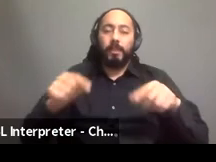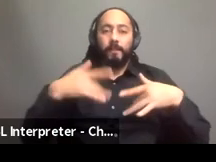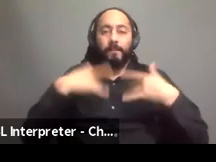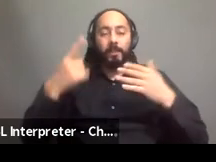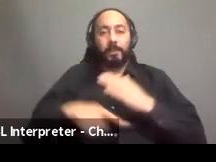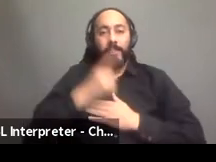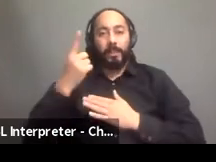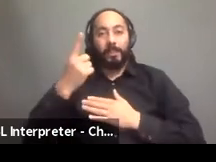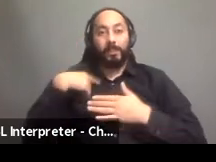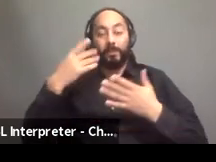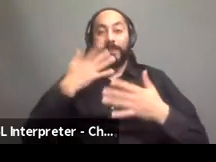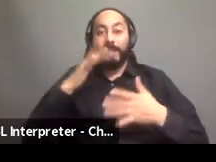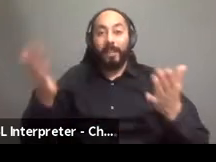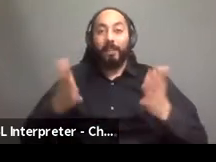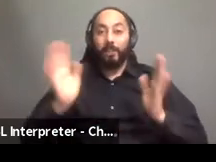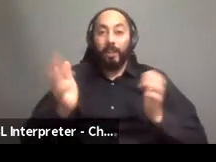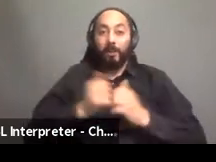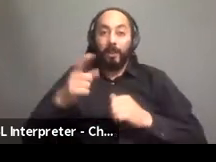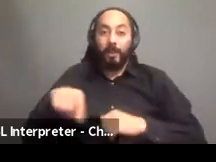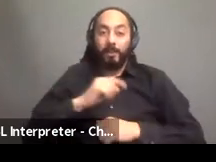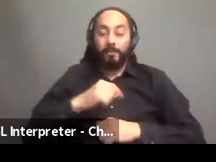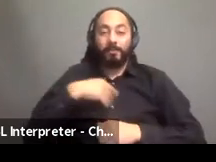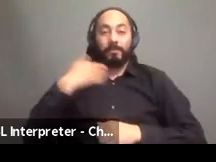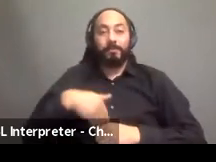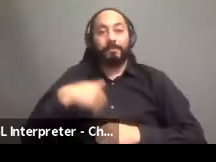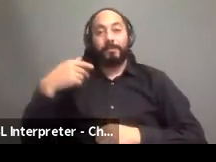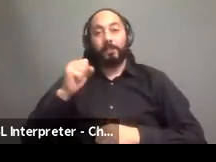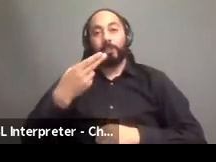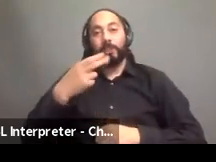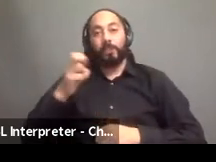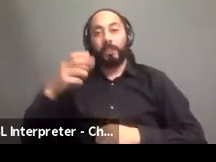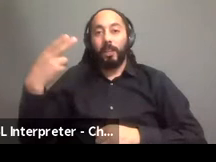be chatting with you folks. And my pronouns are she and her.